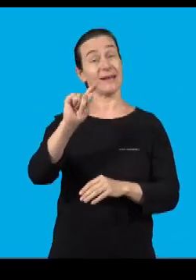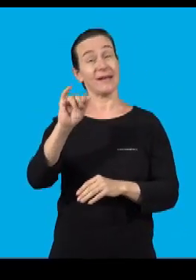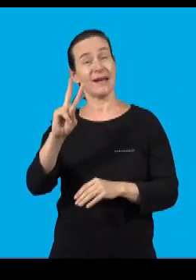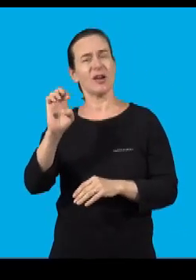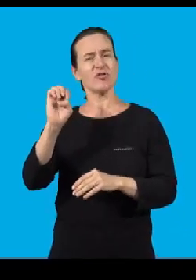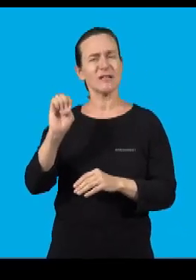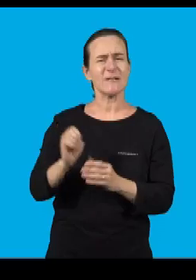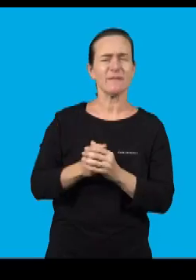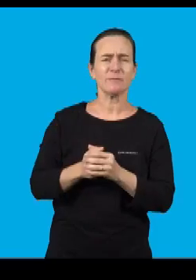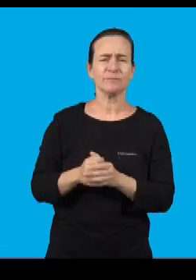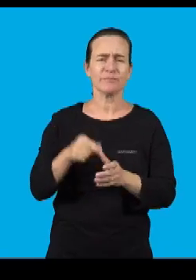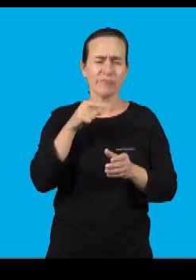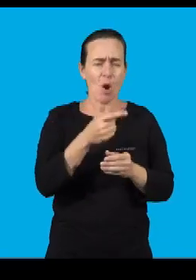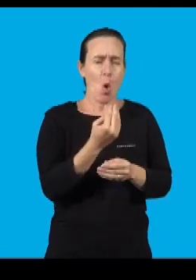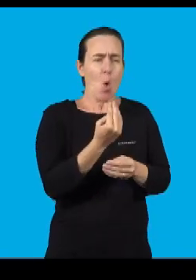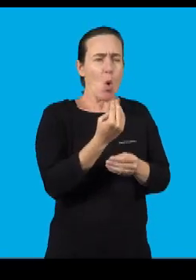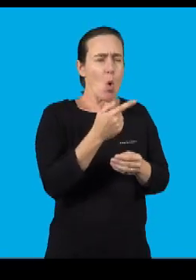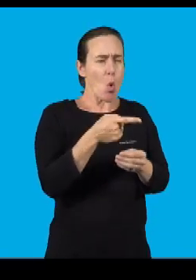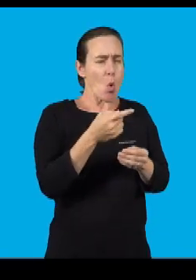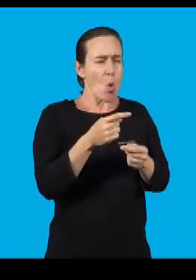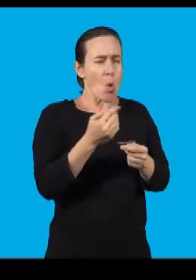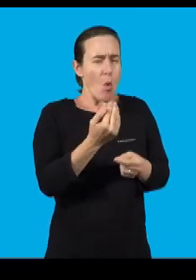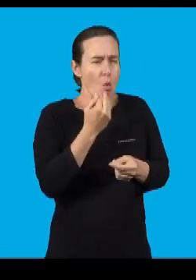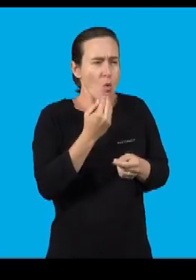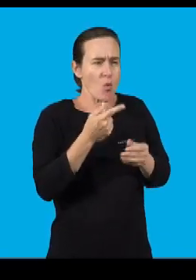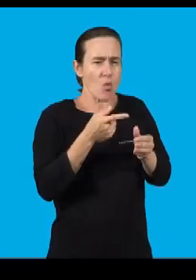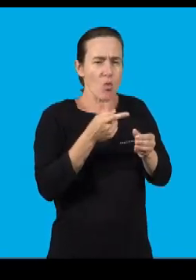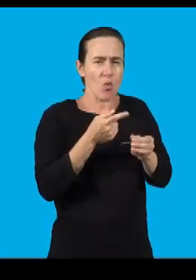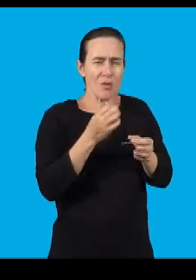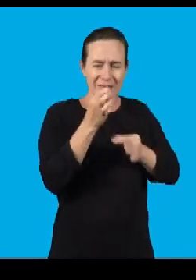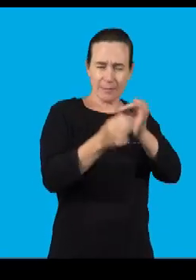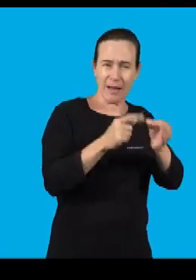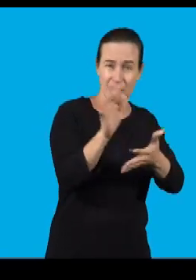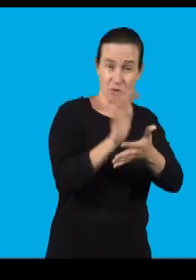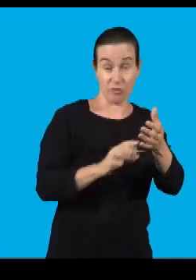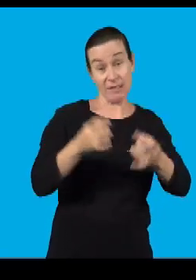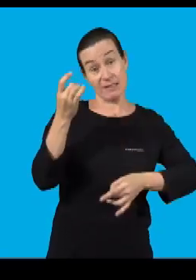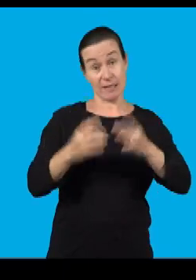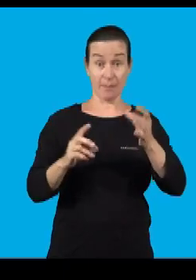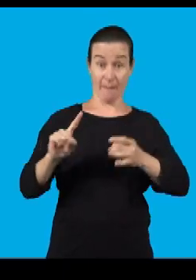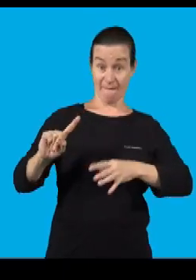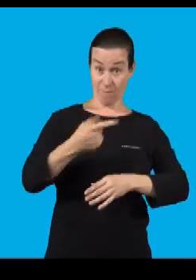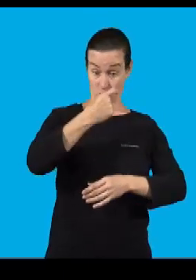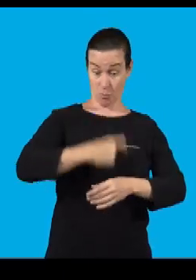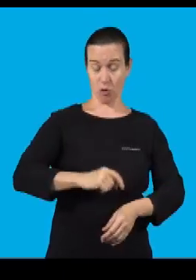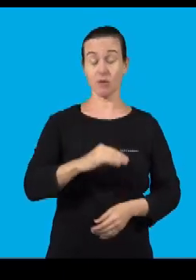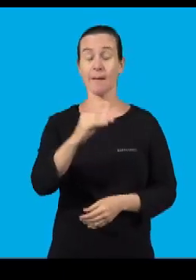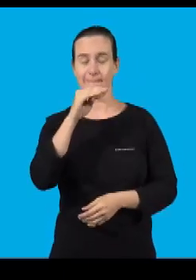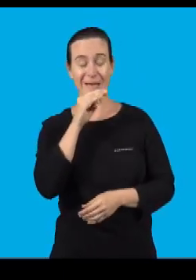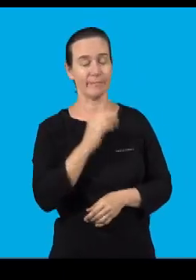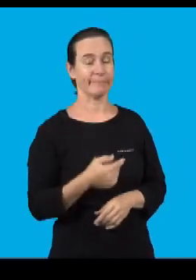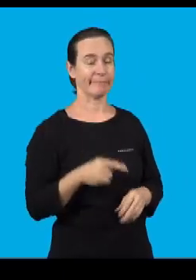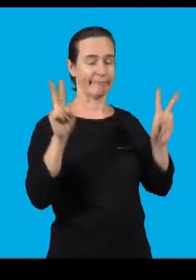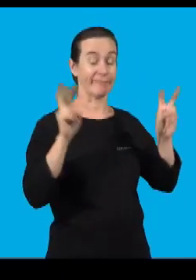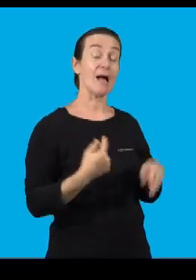the point of view from which the story is told. So remember, sometimes we have a first-person narration where